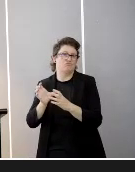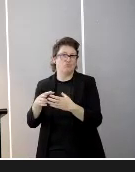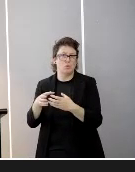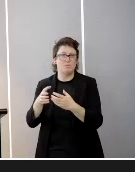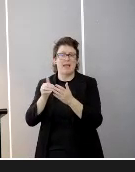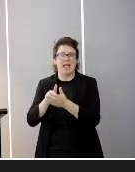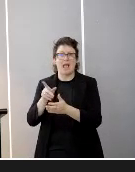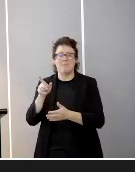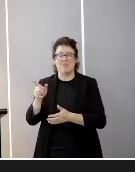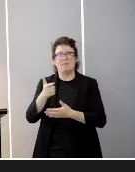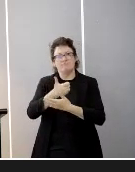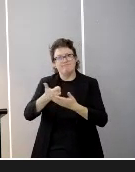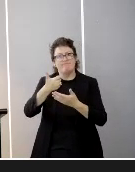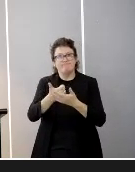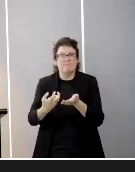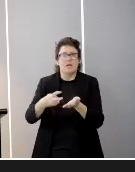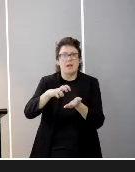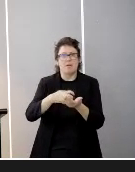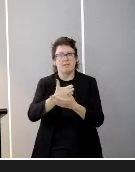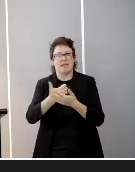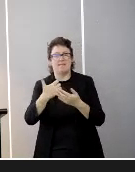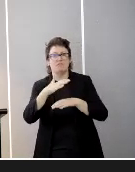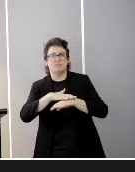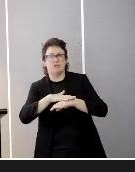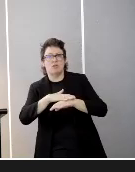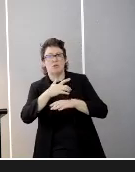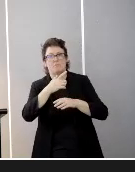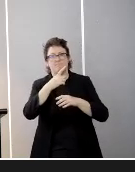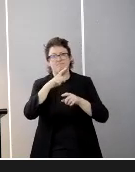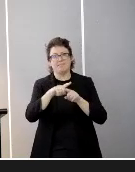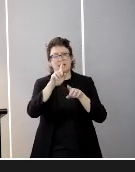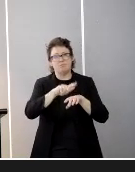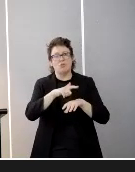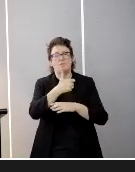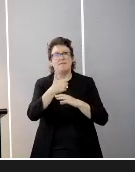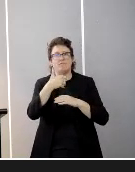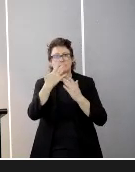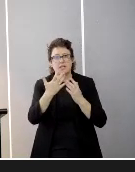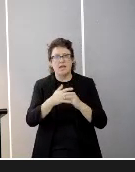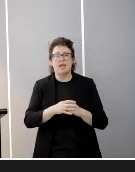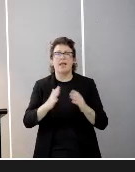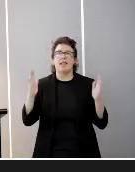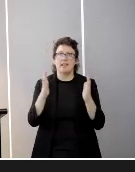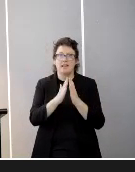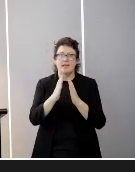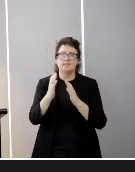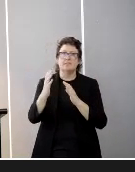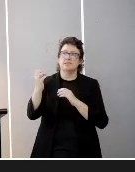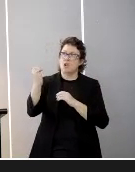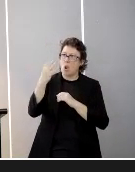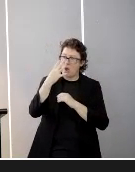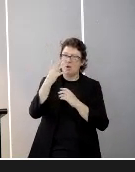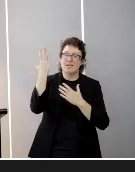their sleep-wake cycle, like getting up at a regular time each day and getting exposure to bright light. There are also